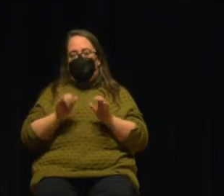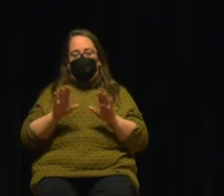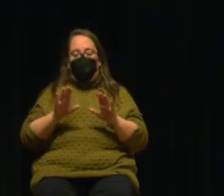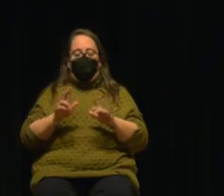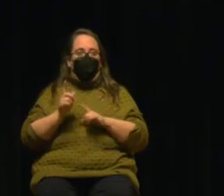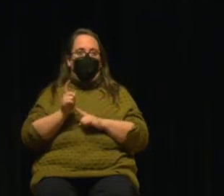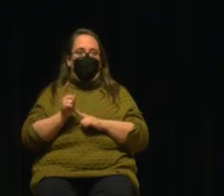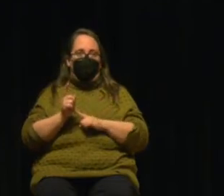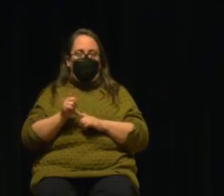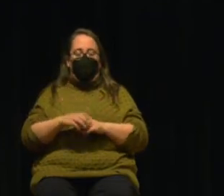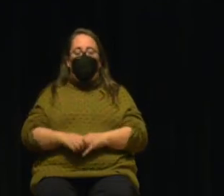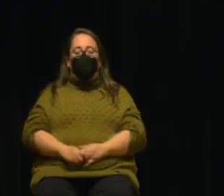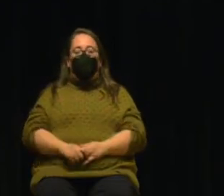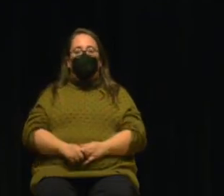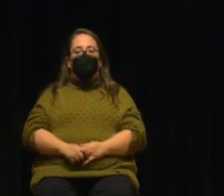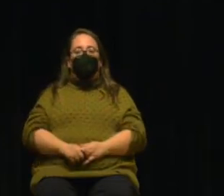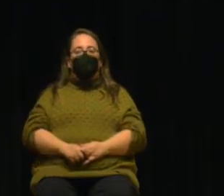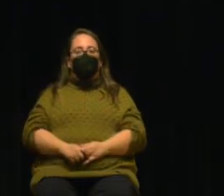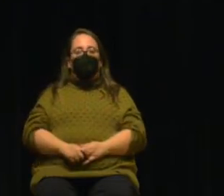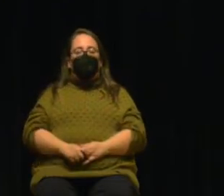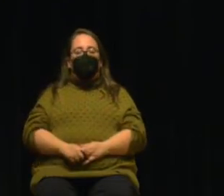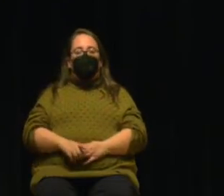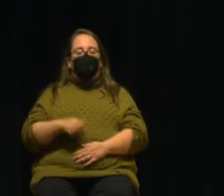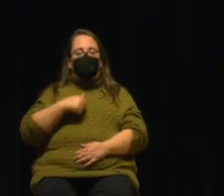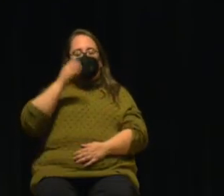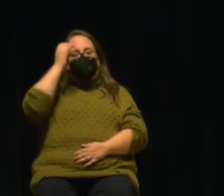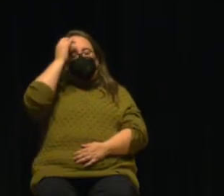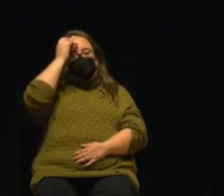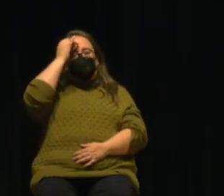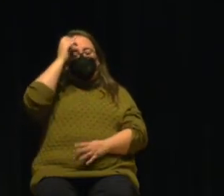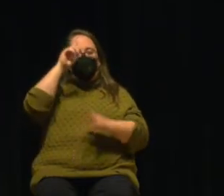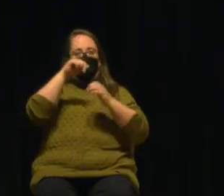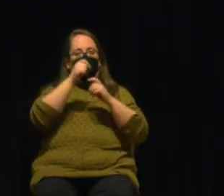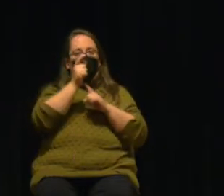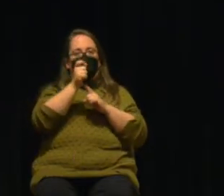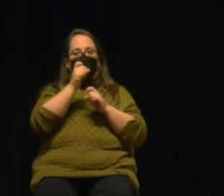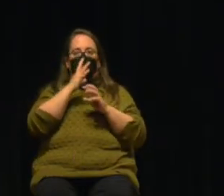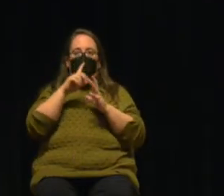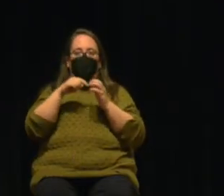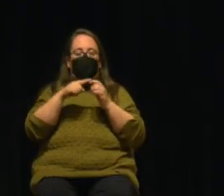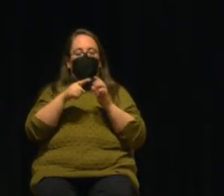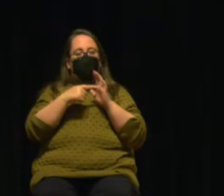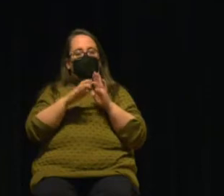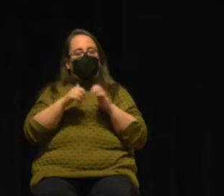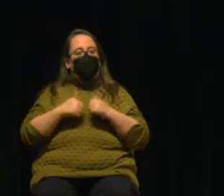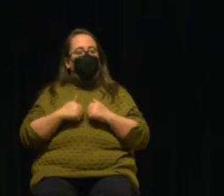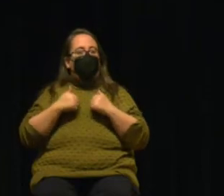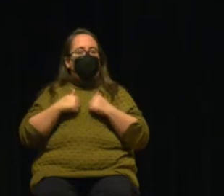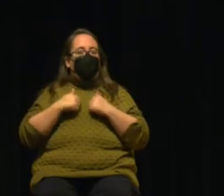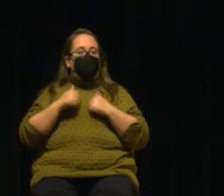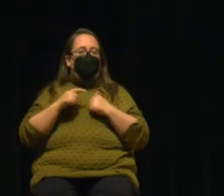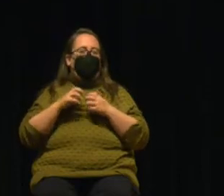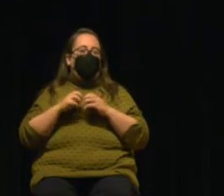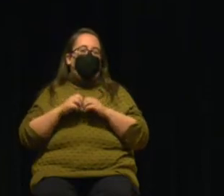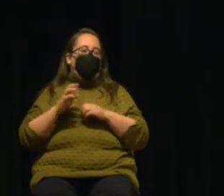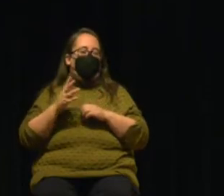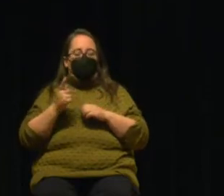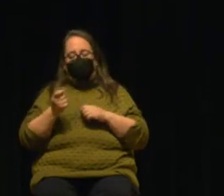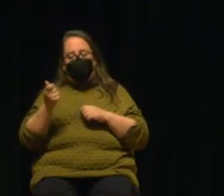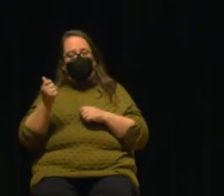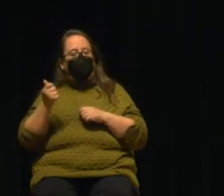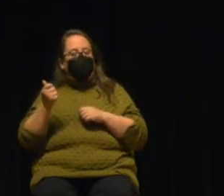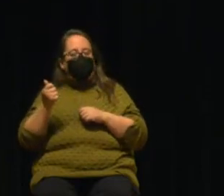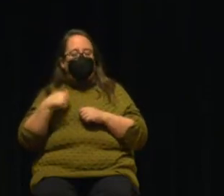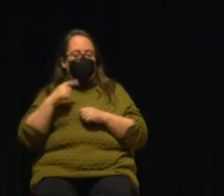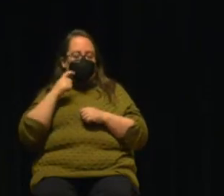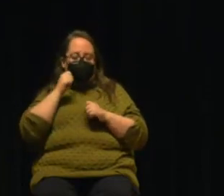moment. So as I was thinking about the moments to talk about to illustrate his life, this was number four. It got cut because I thought it